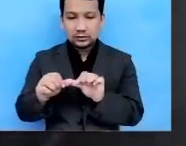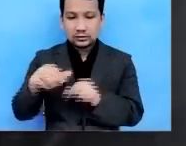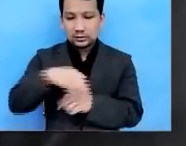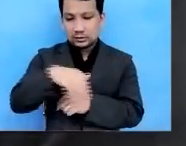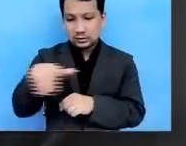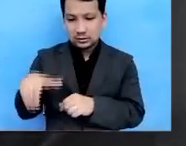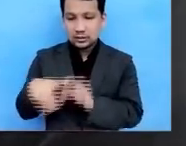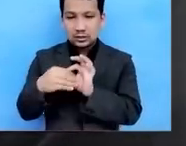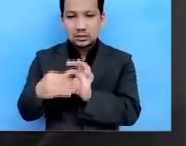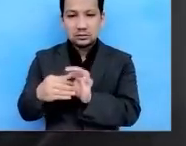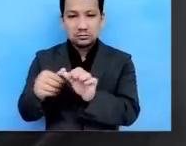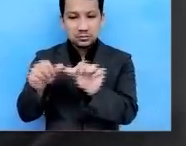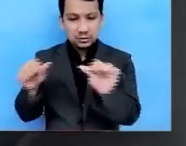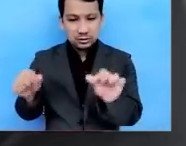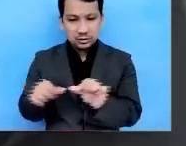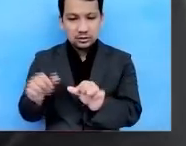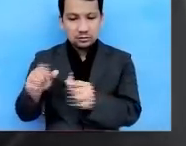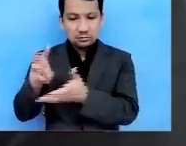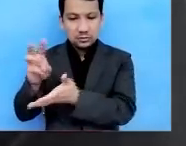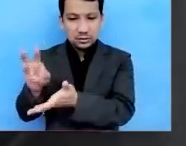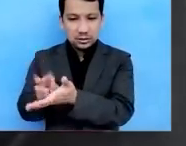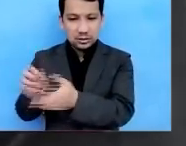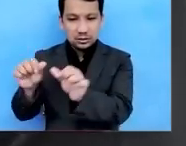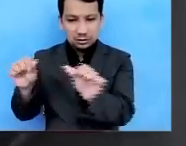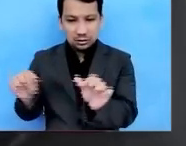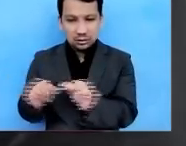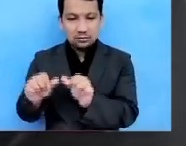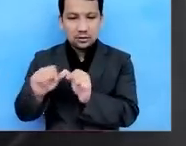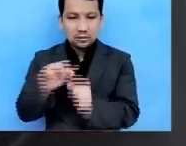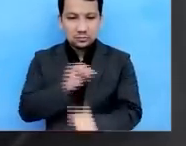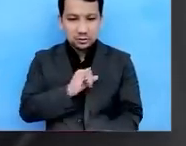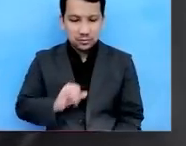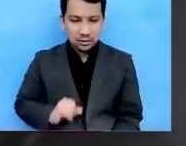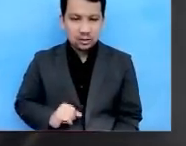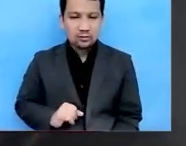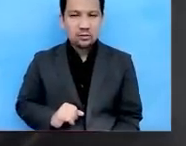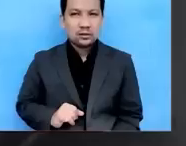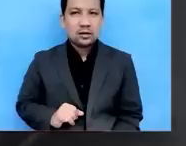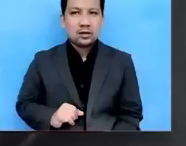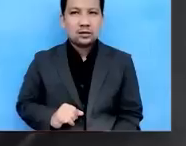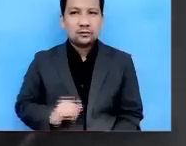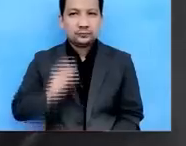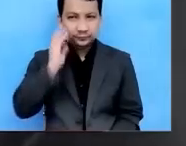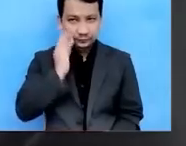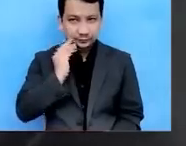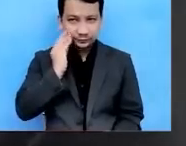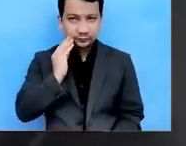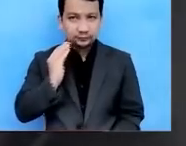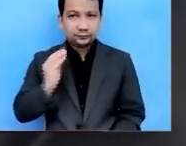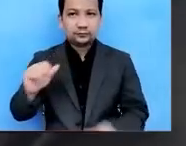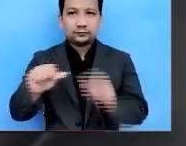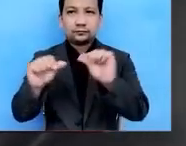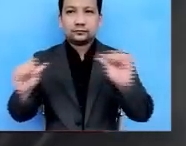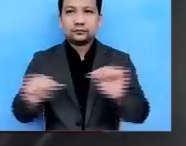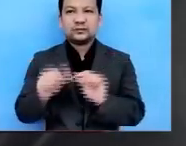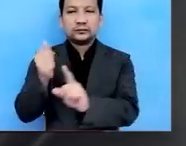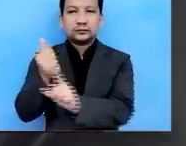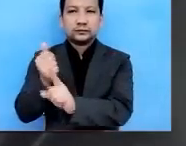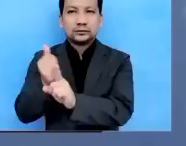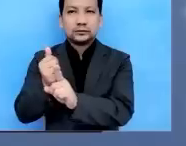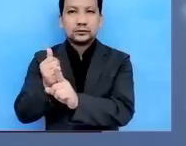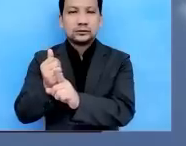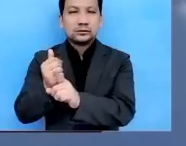and also in the areas of Isabela, we have experiences that these areas have been